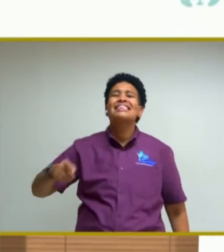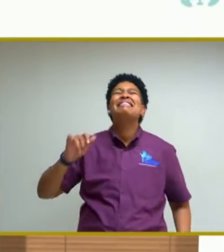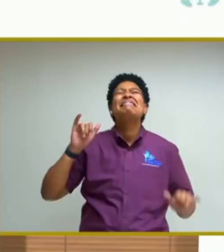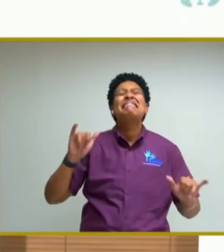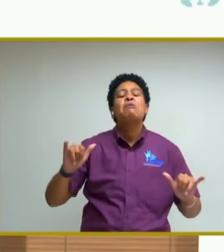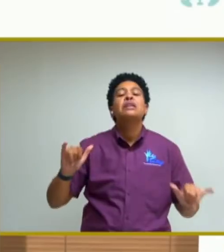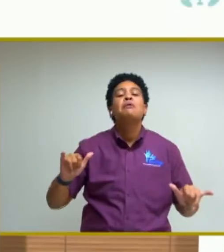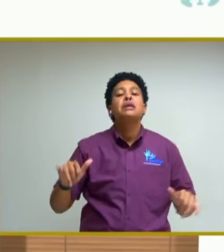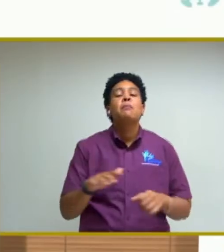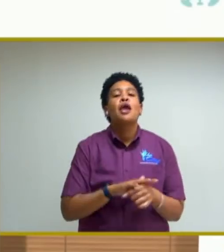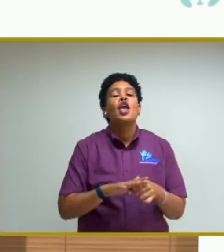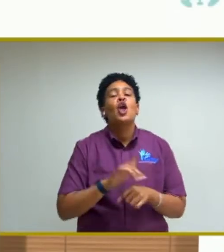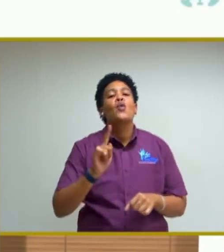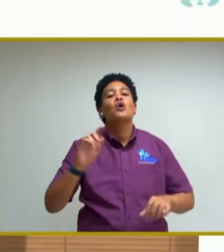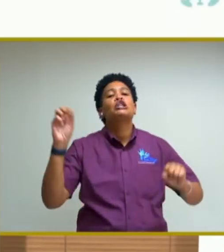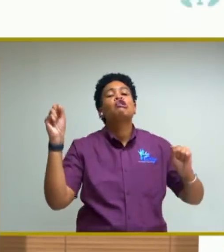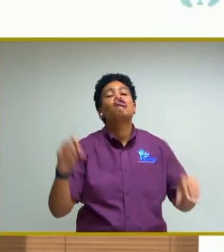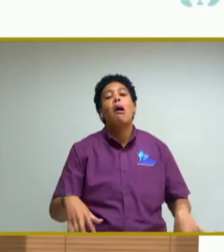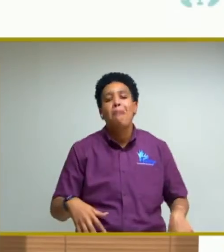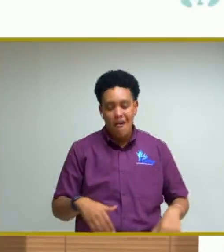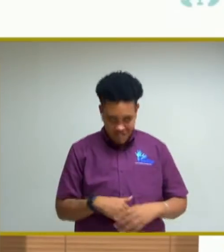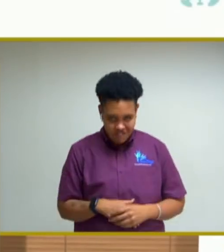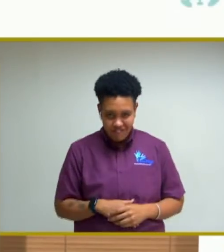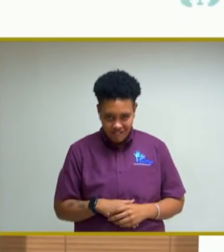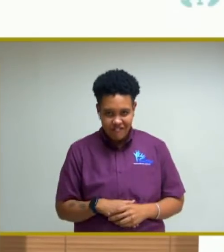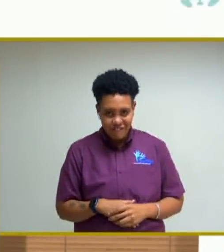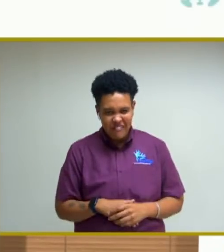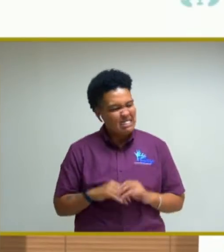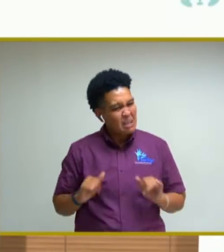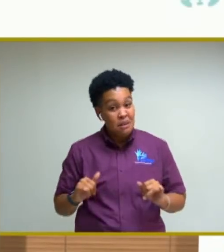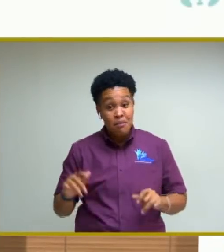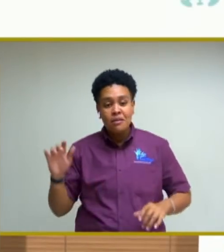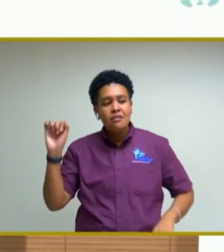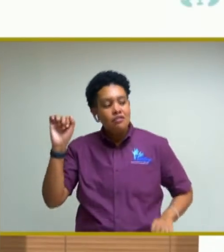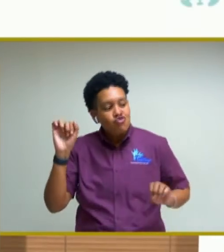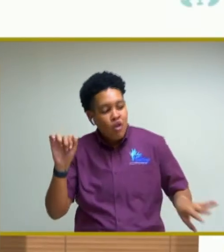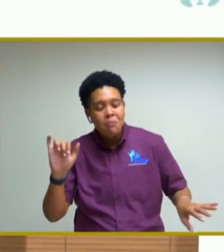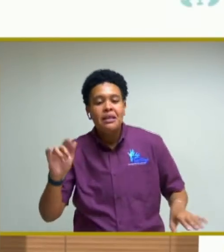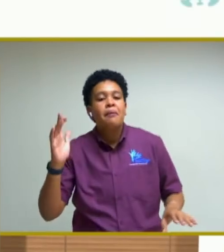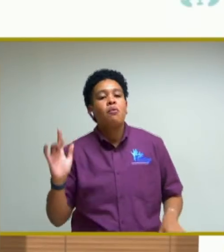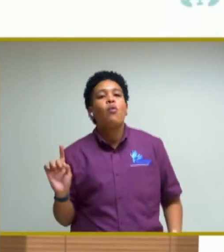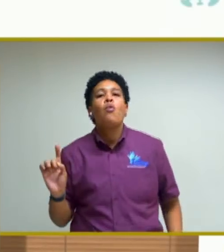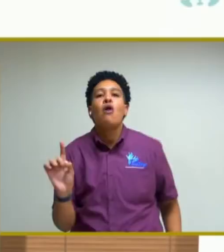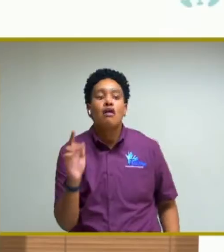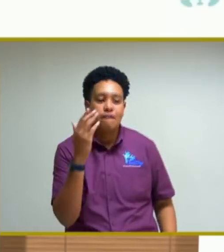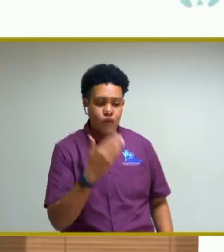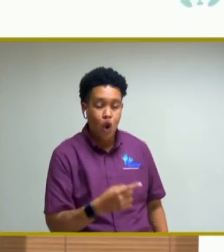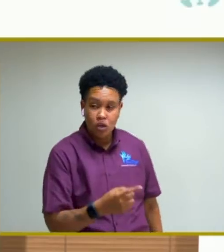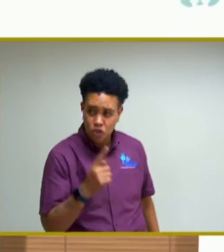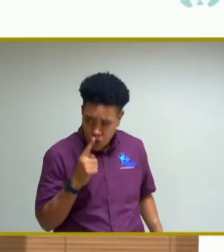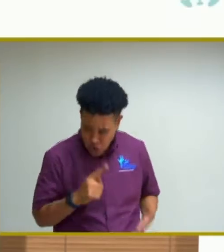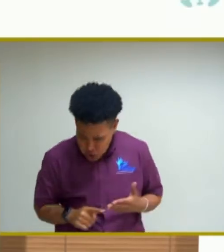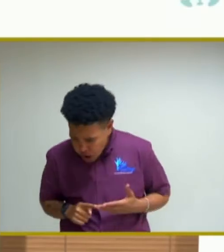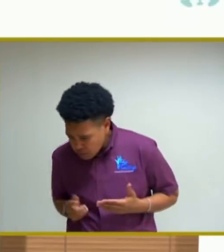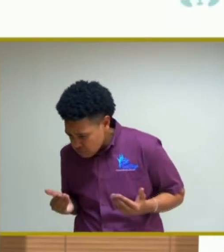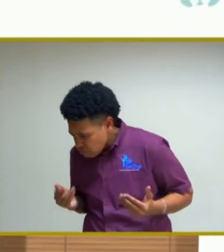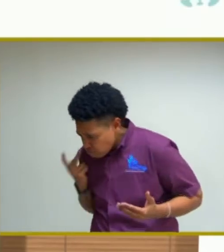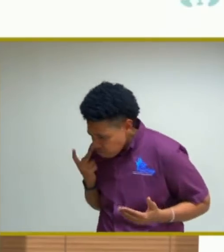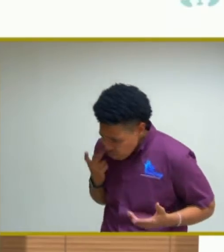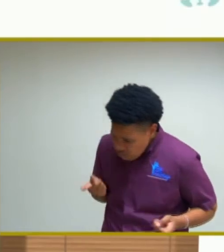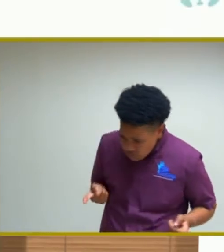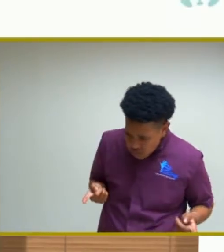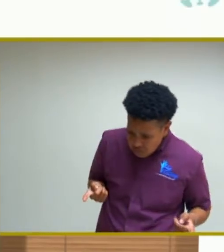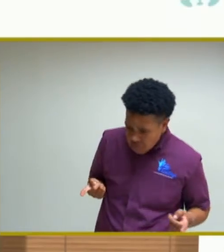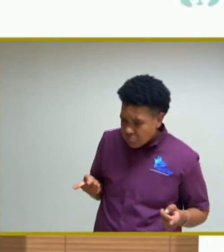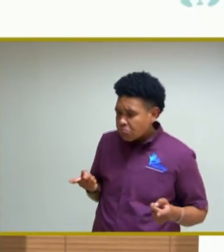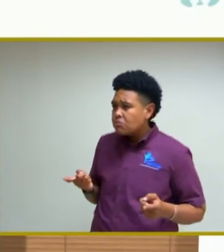same venue where you have the drop-off point, where they will be checked to see whether or not